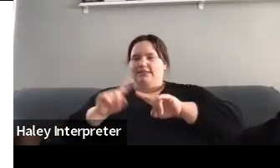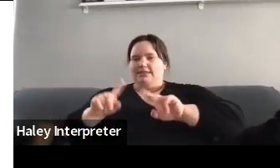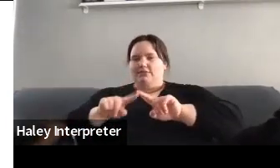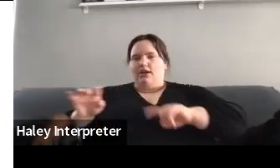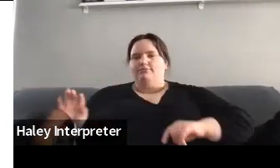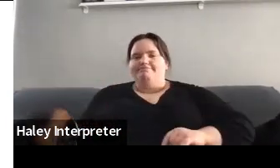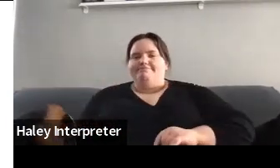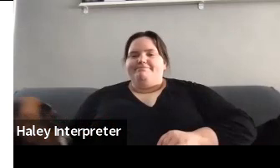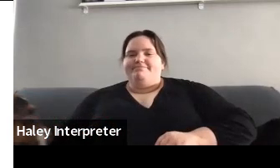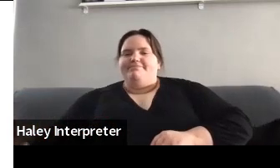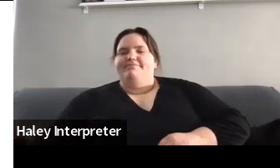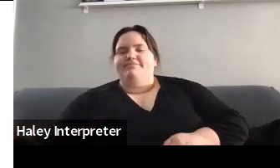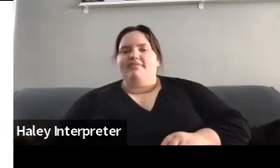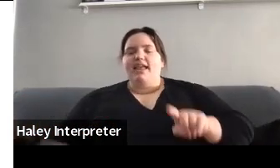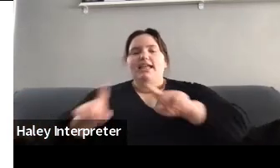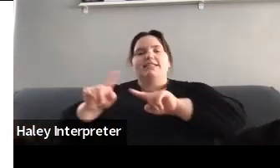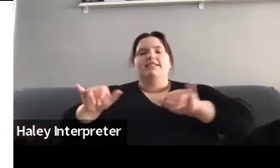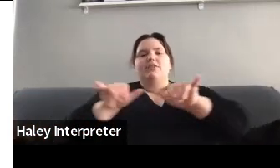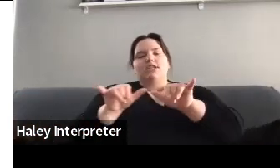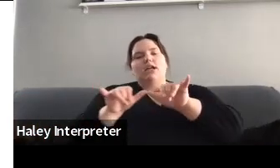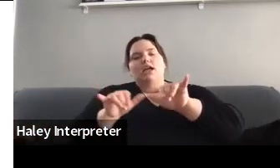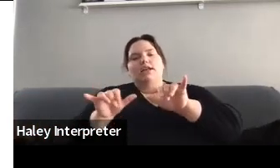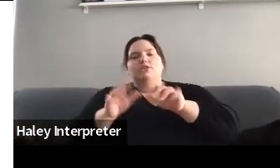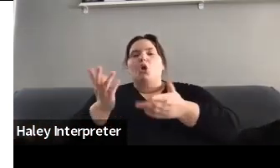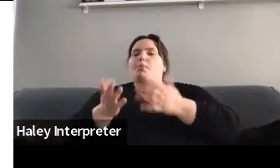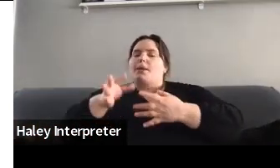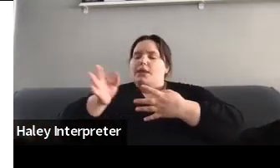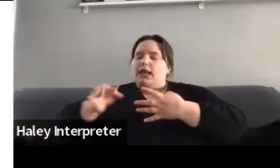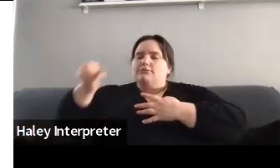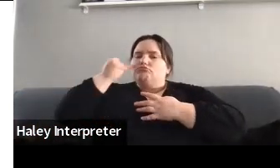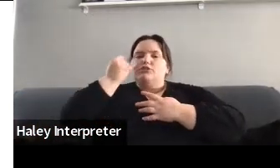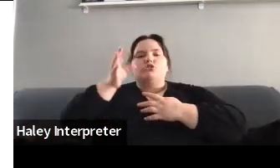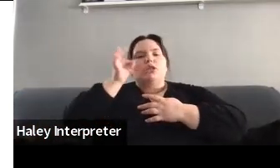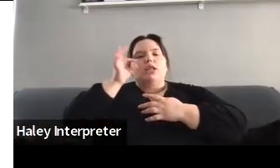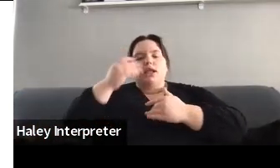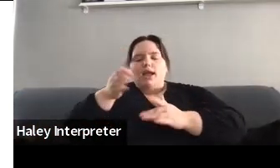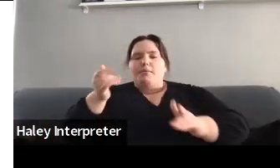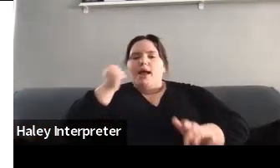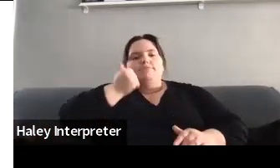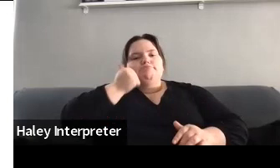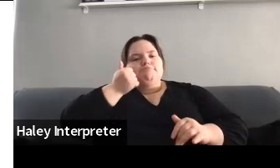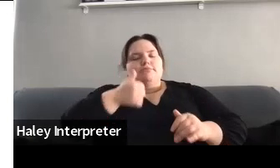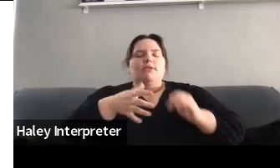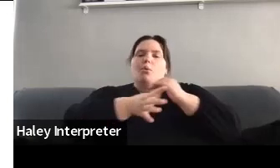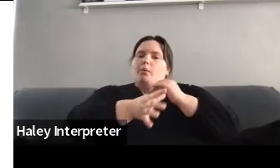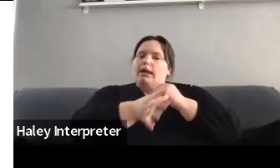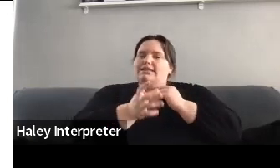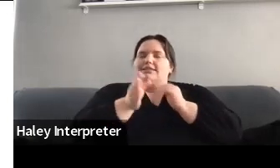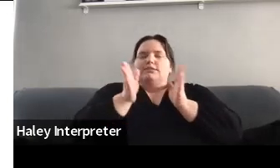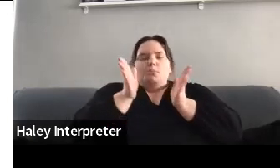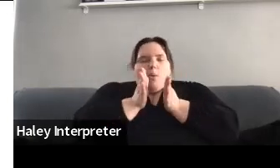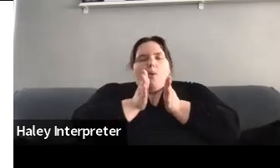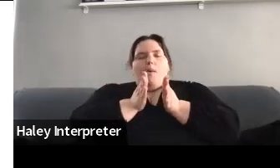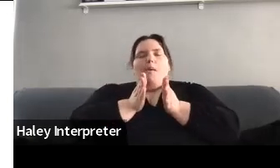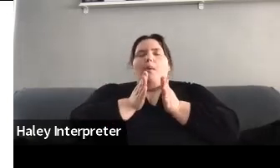the most durable, and so this may be an option if you're doing your cat boxes every day and the waste is quite little or